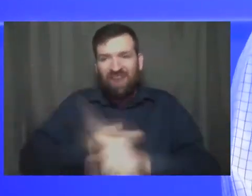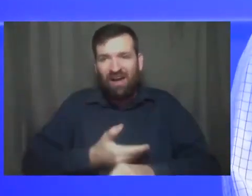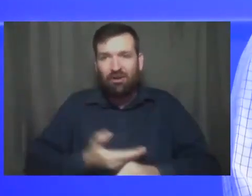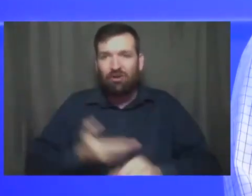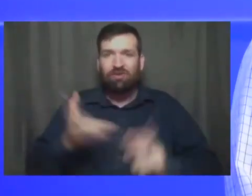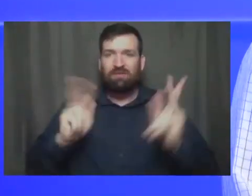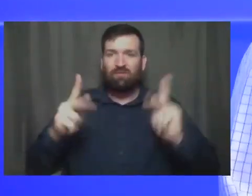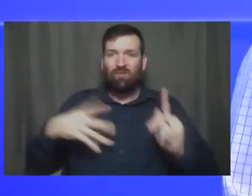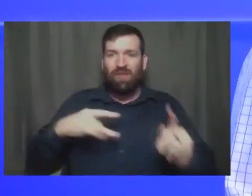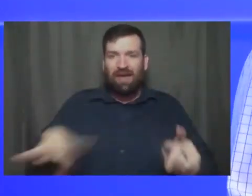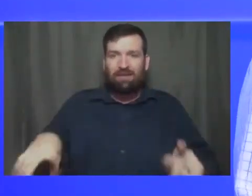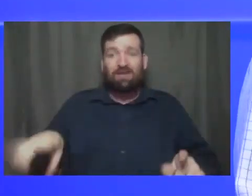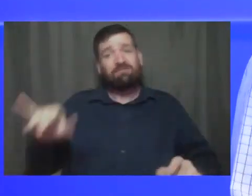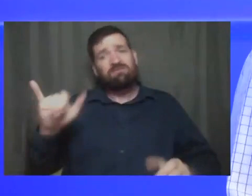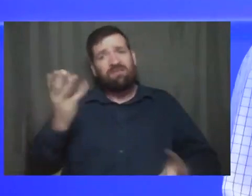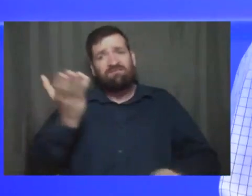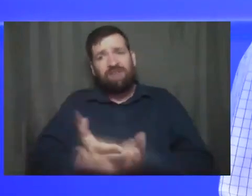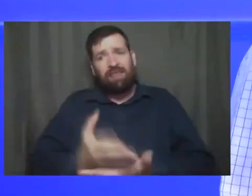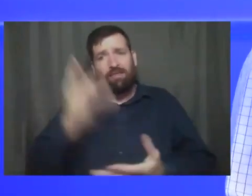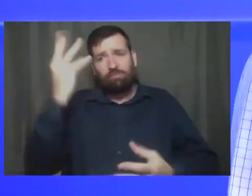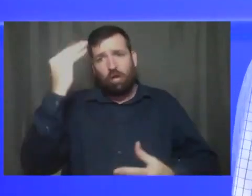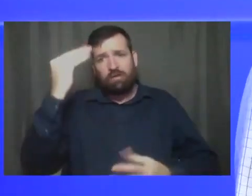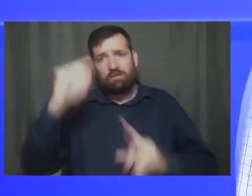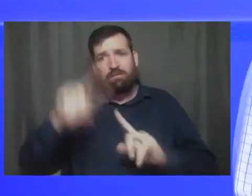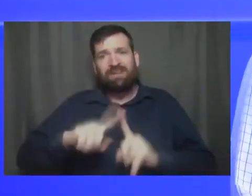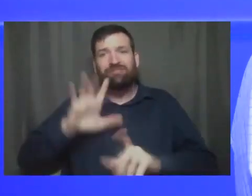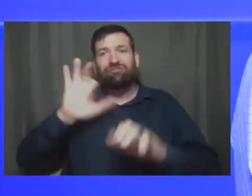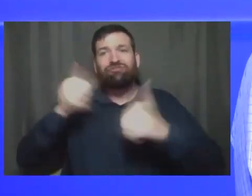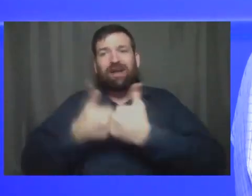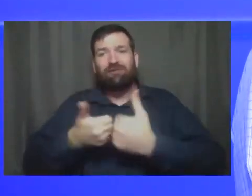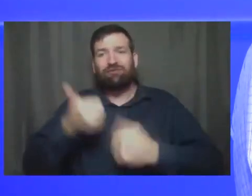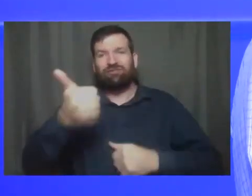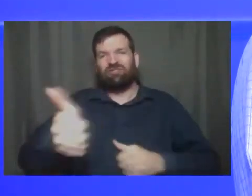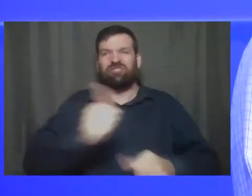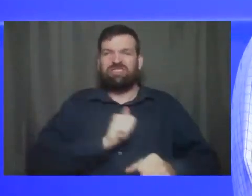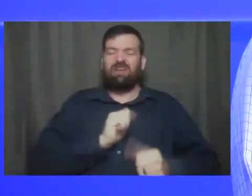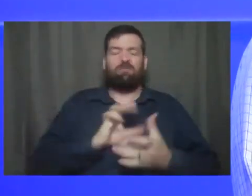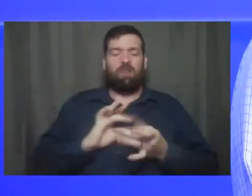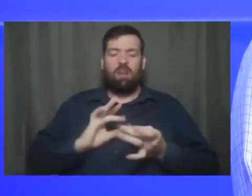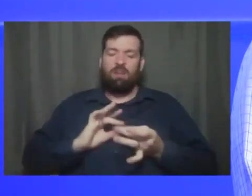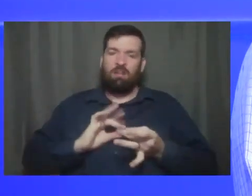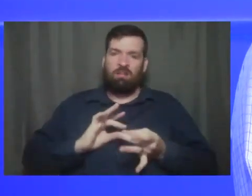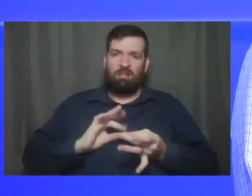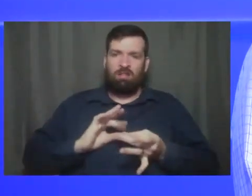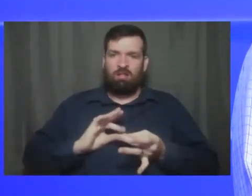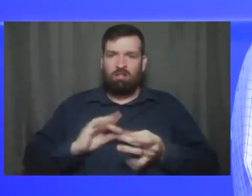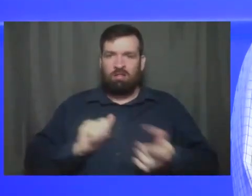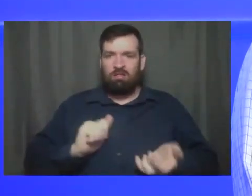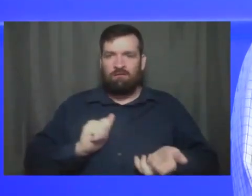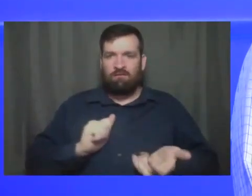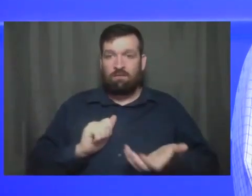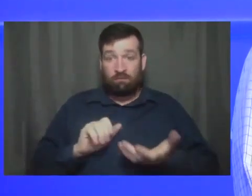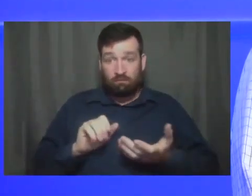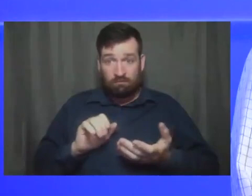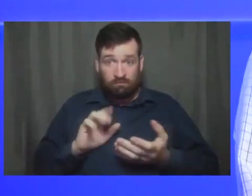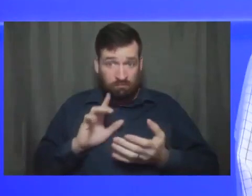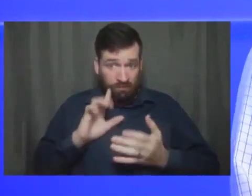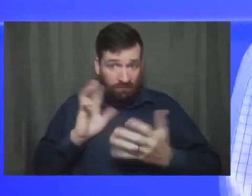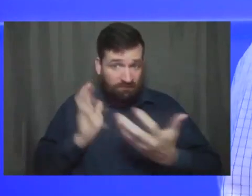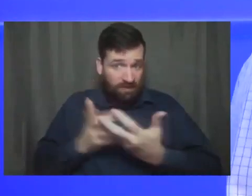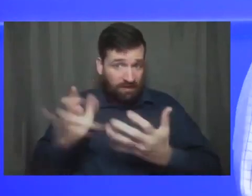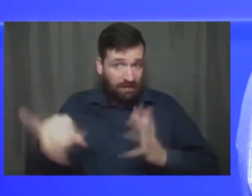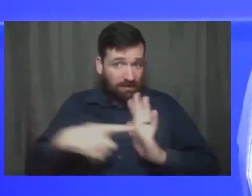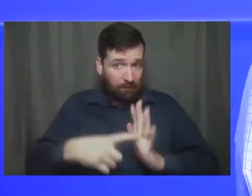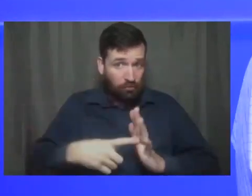valid thoughts. But to sort of challenge our self-talk, right? To challenge that and say, okay, but does that fit in this example? So can I speak